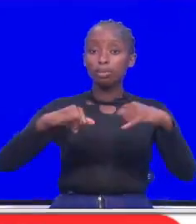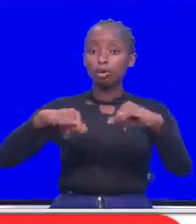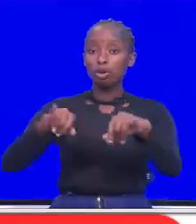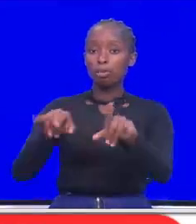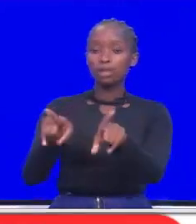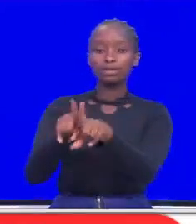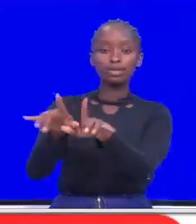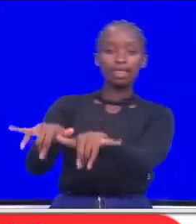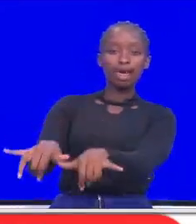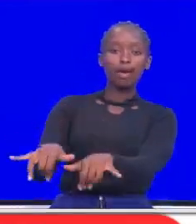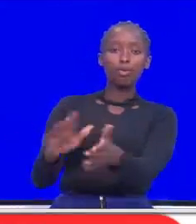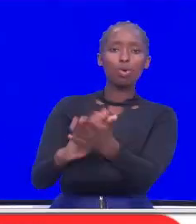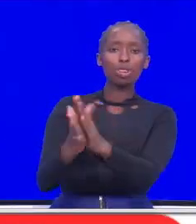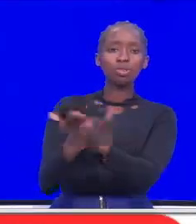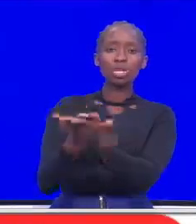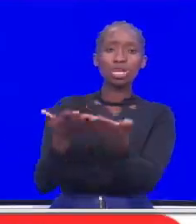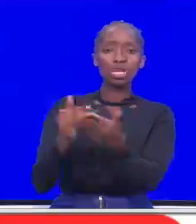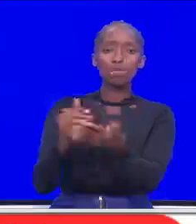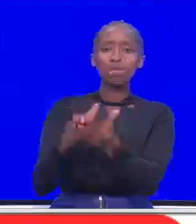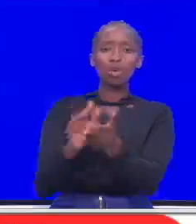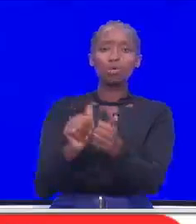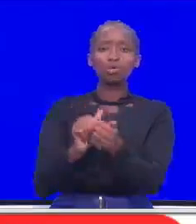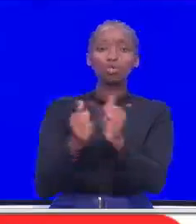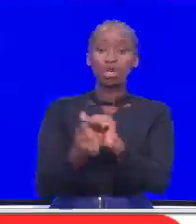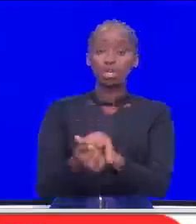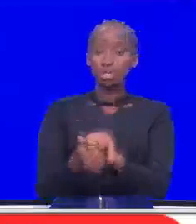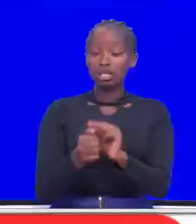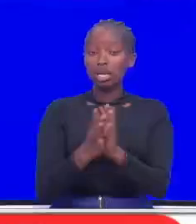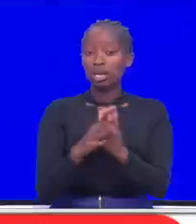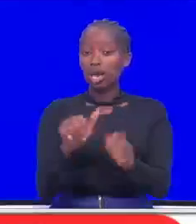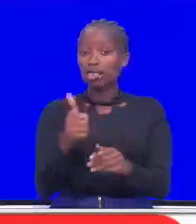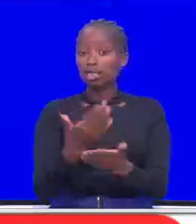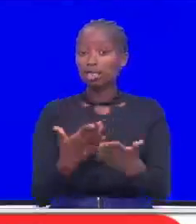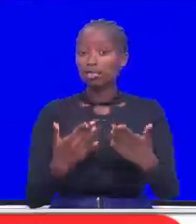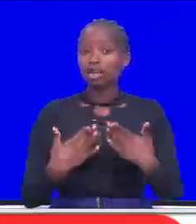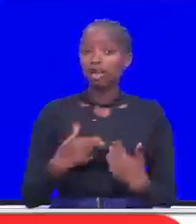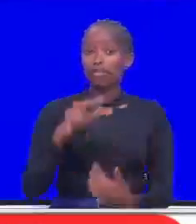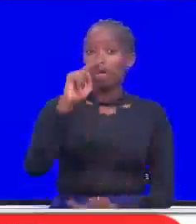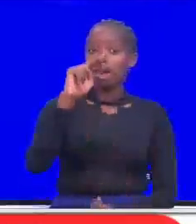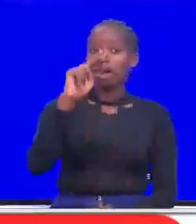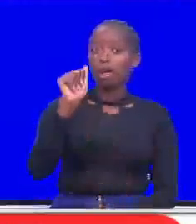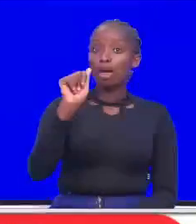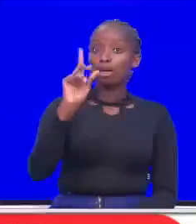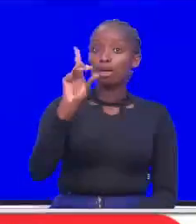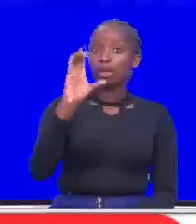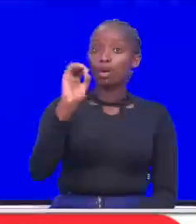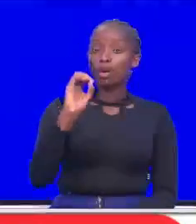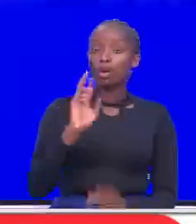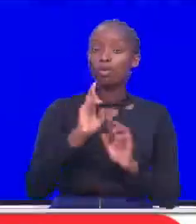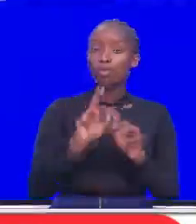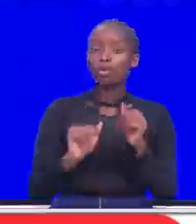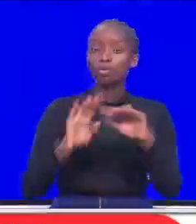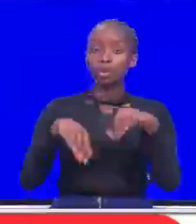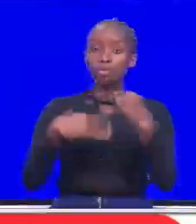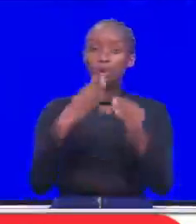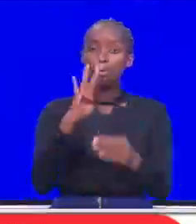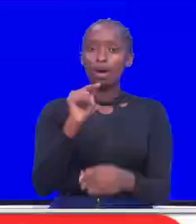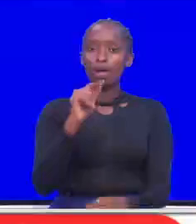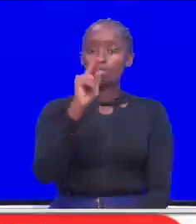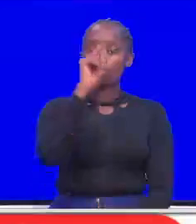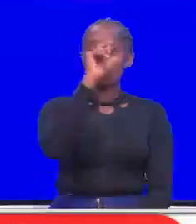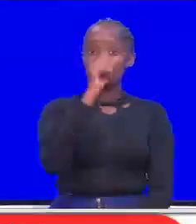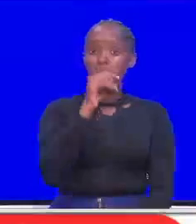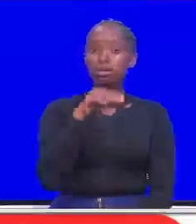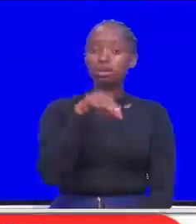is, without any further amendments. Among other things, the NADCO report, which was handed over to President William Ruto and ODM leader Raila Odinga